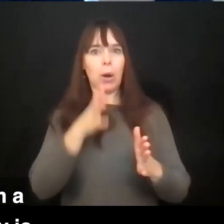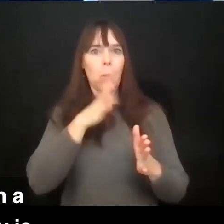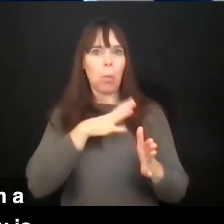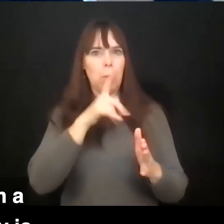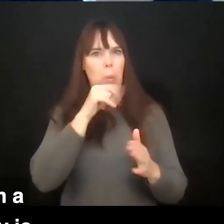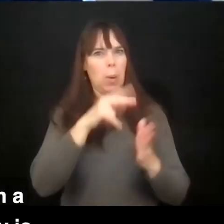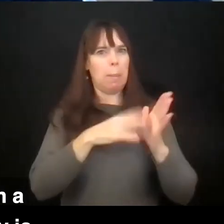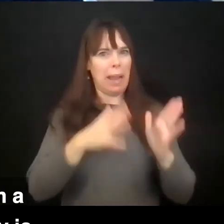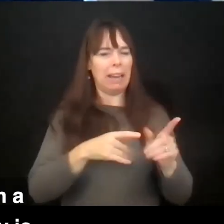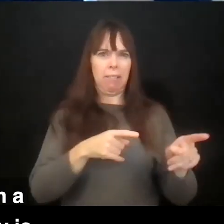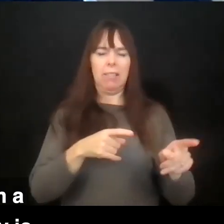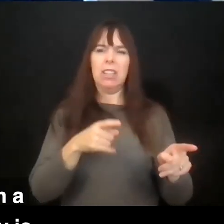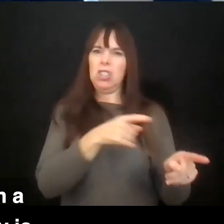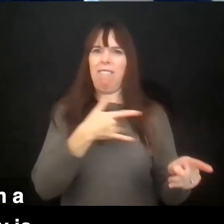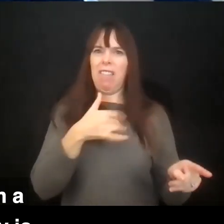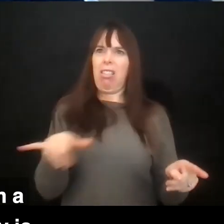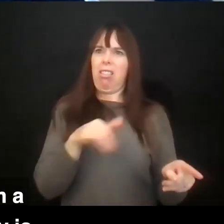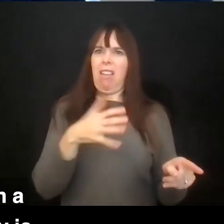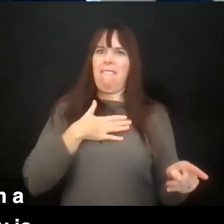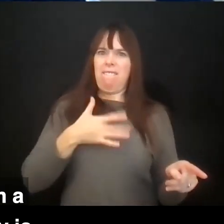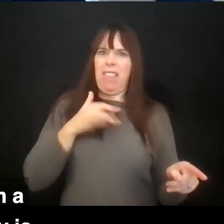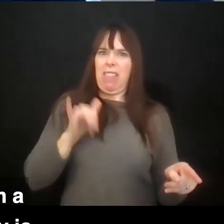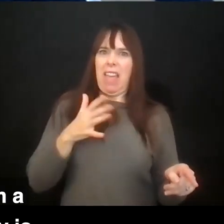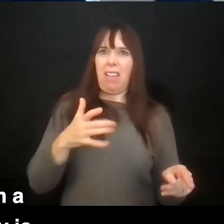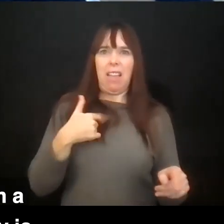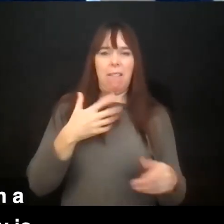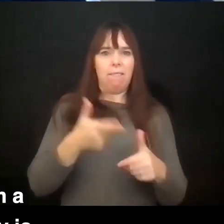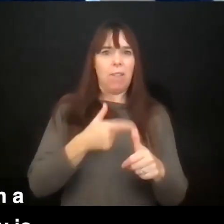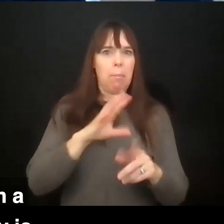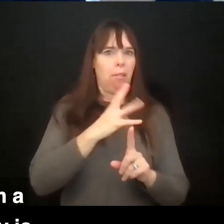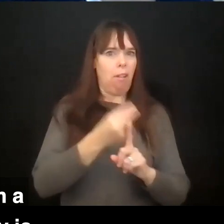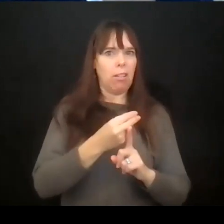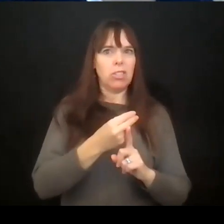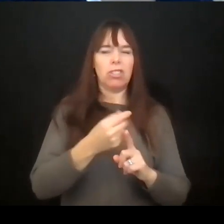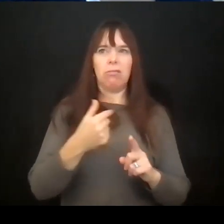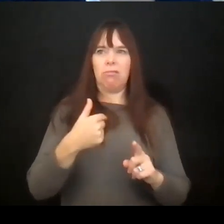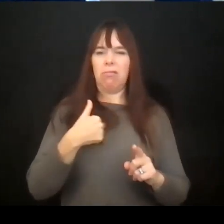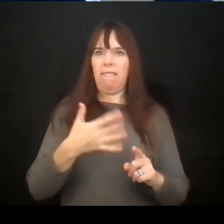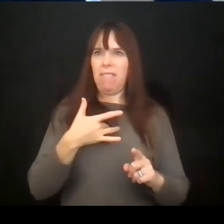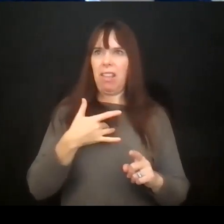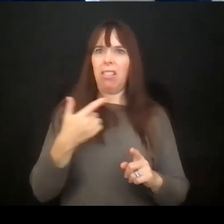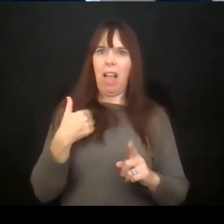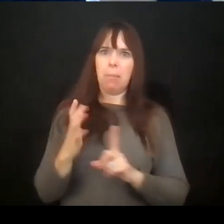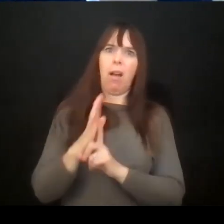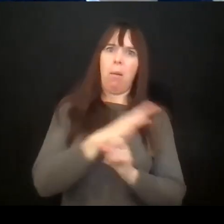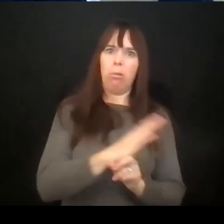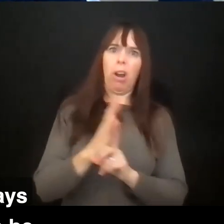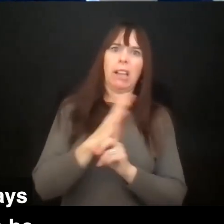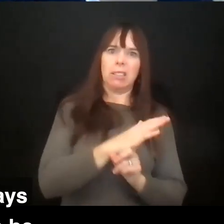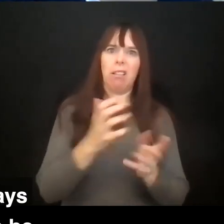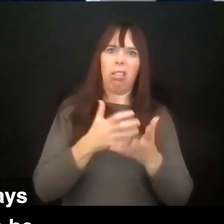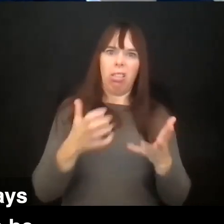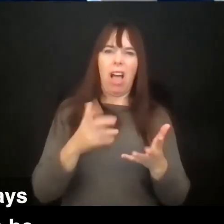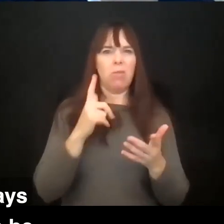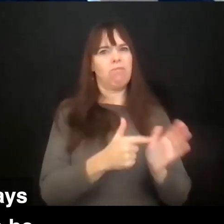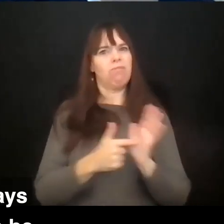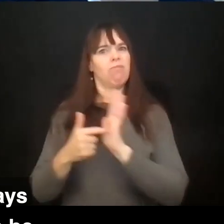a person from a culture that frequently is